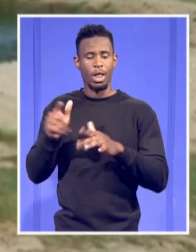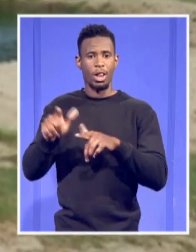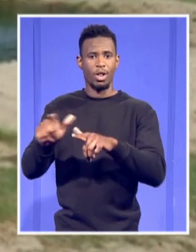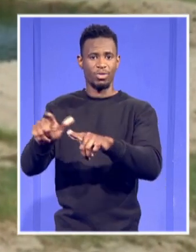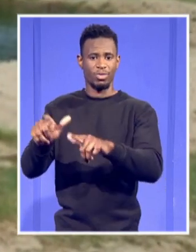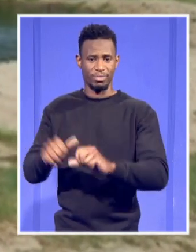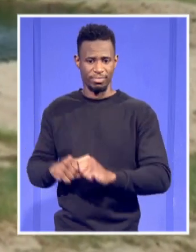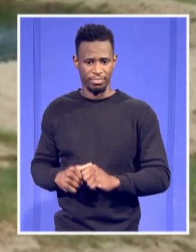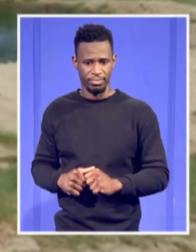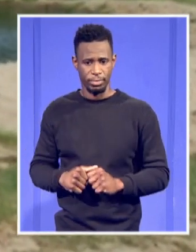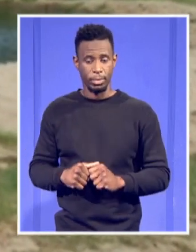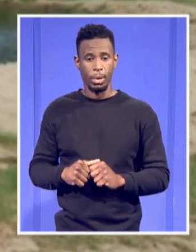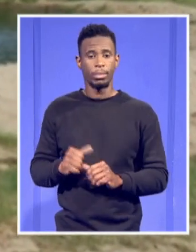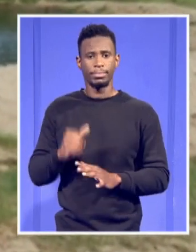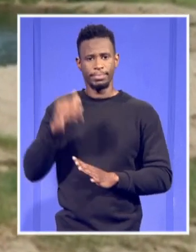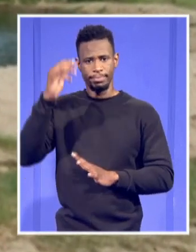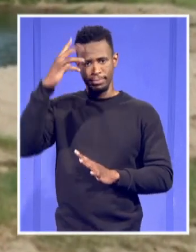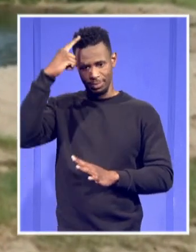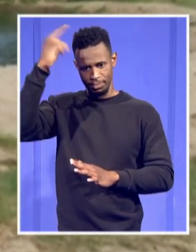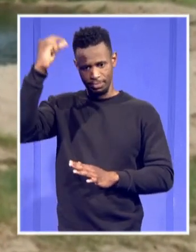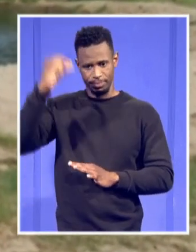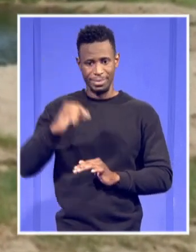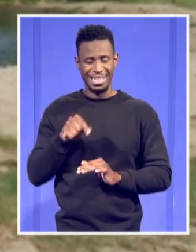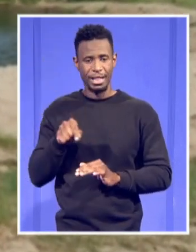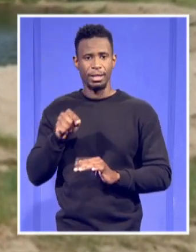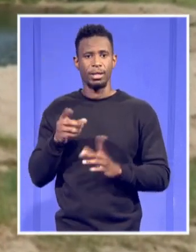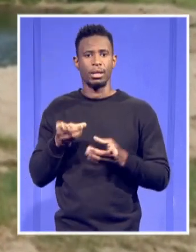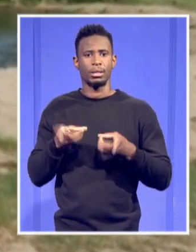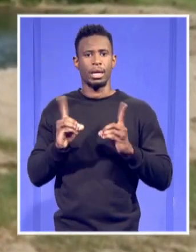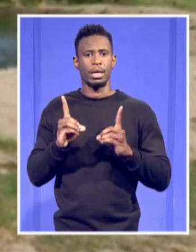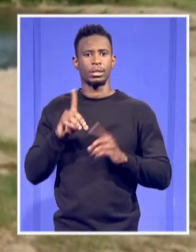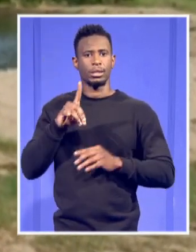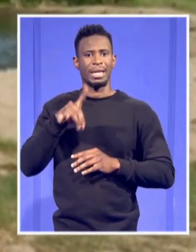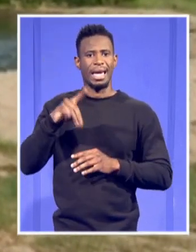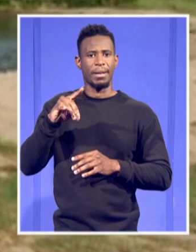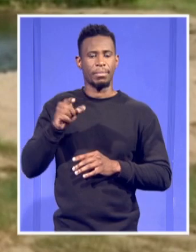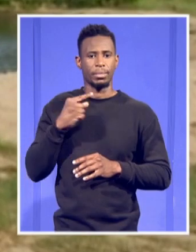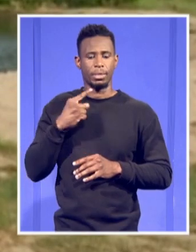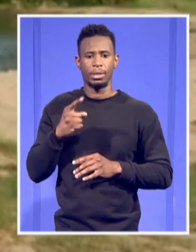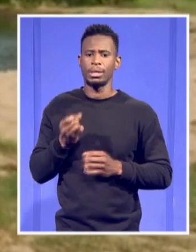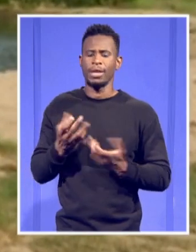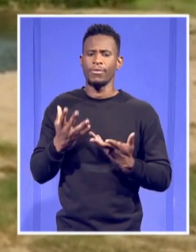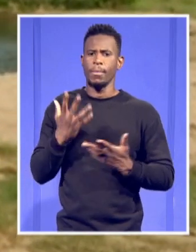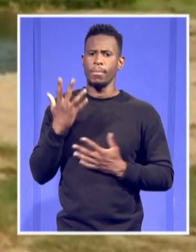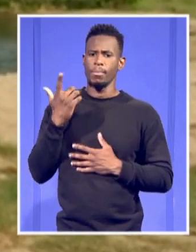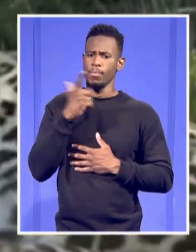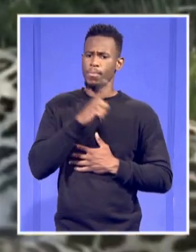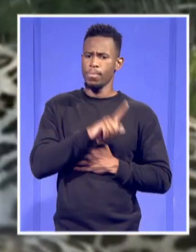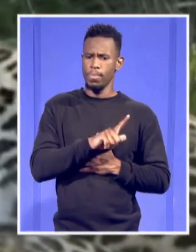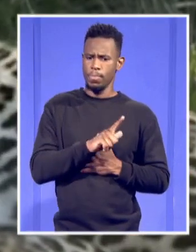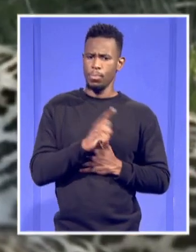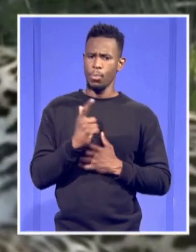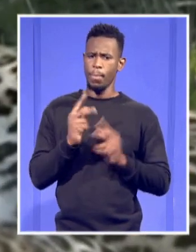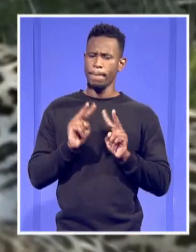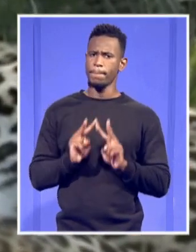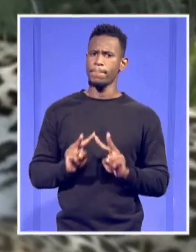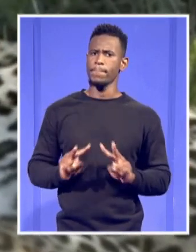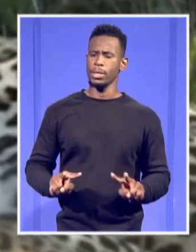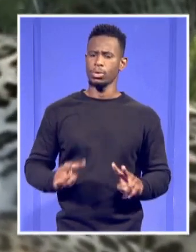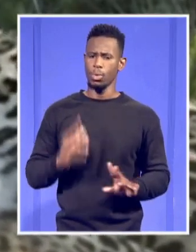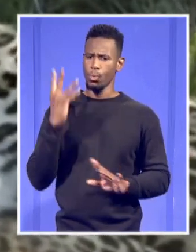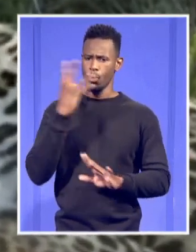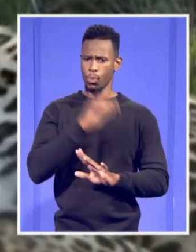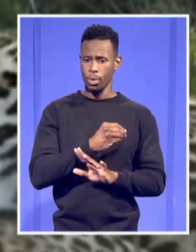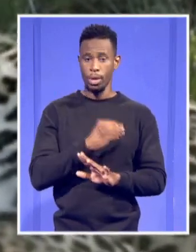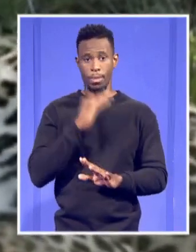The wildlife ecosystem provides exclusive tranquility and undisturbed beauty. The reintroduction of the